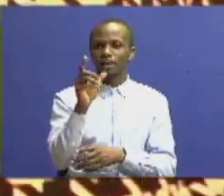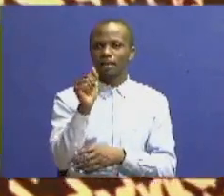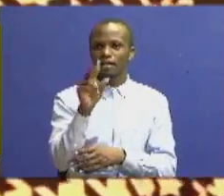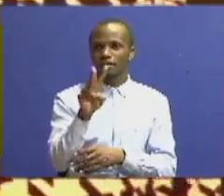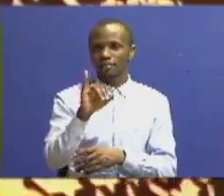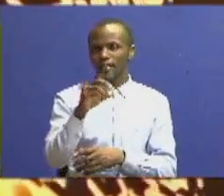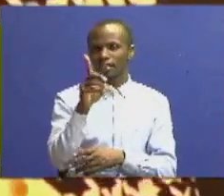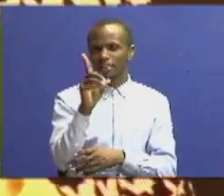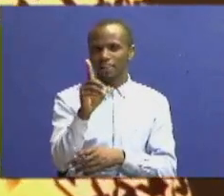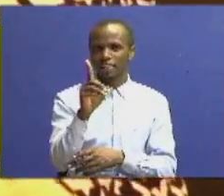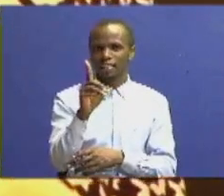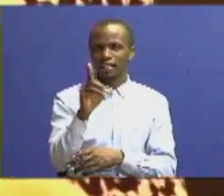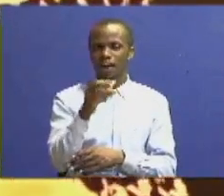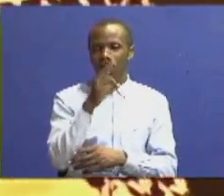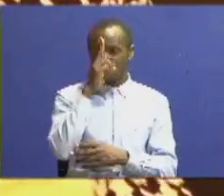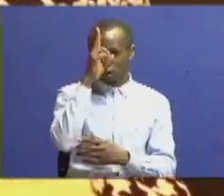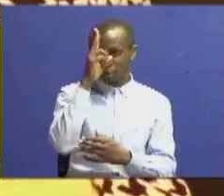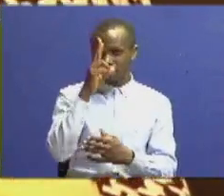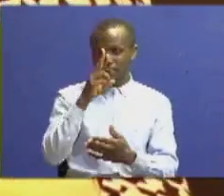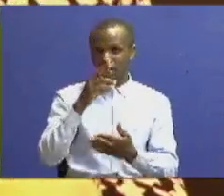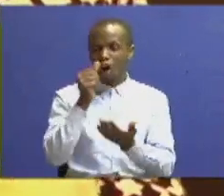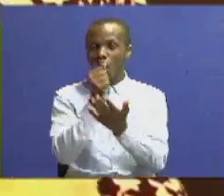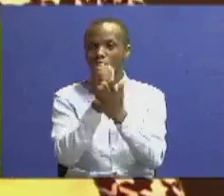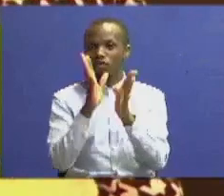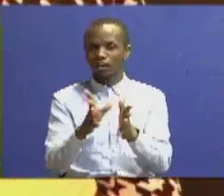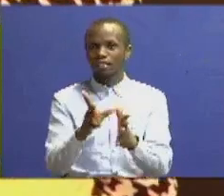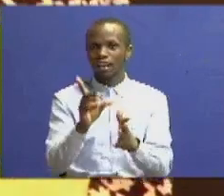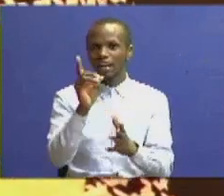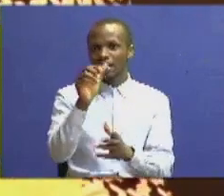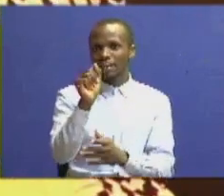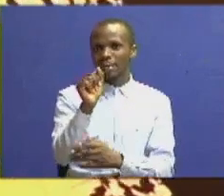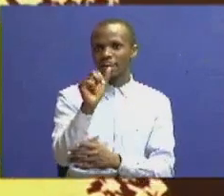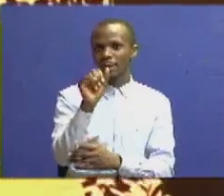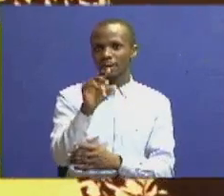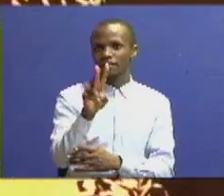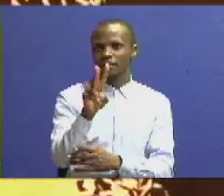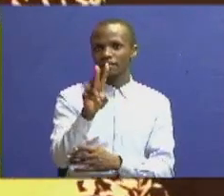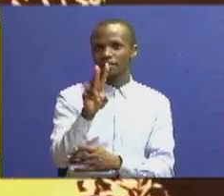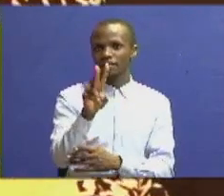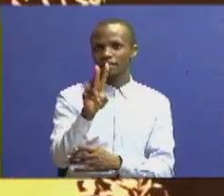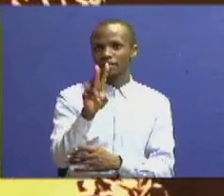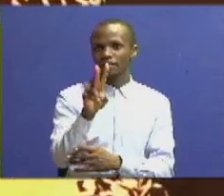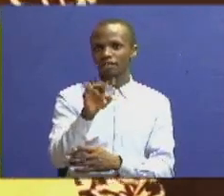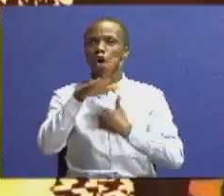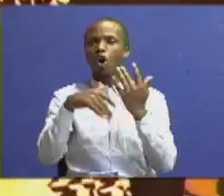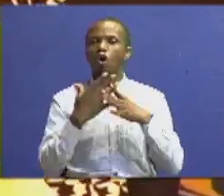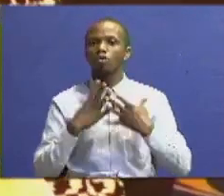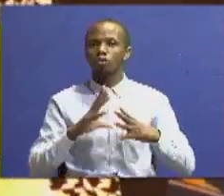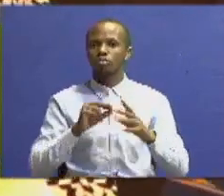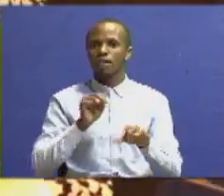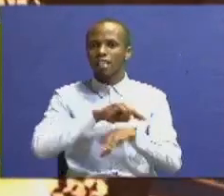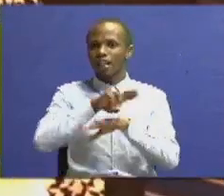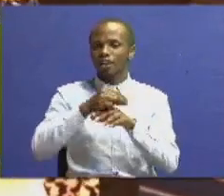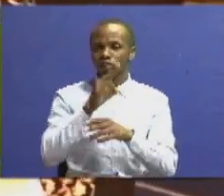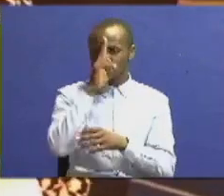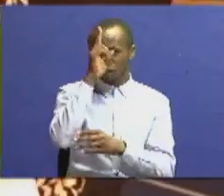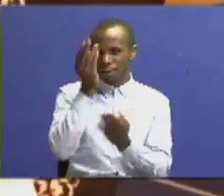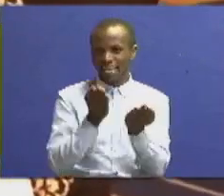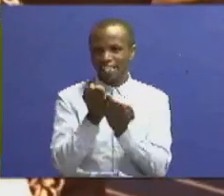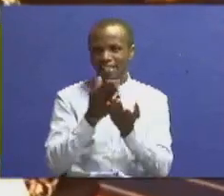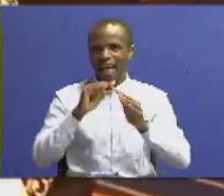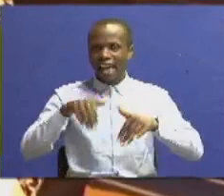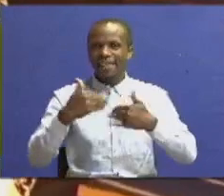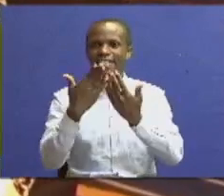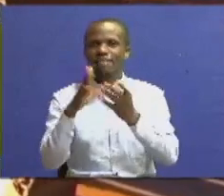Inspector General of the National Police Service, Police Officer Devin Kabiru assured everyone that the National Police Service is ready to deliver